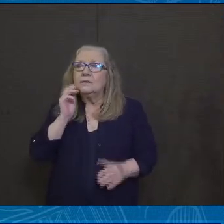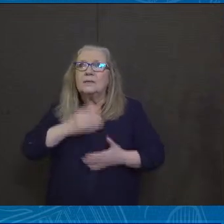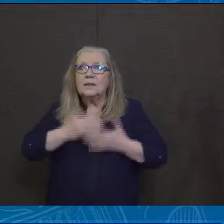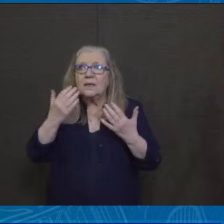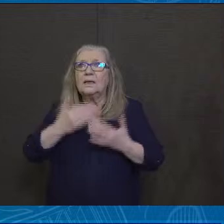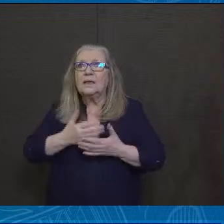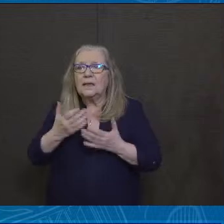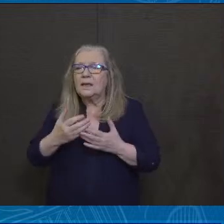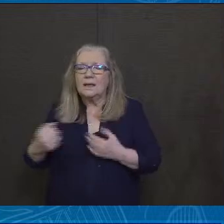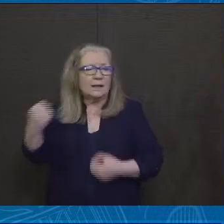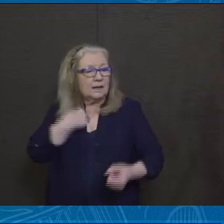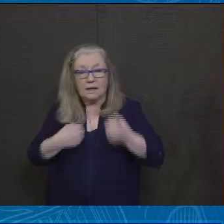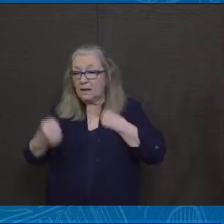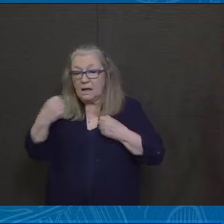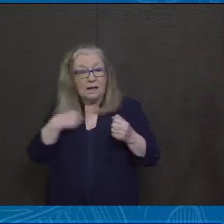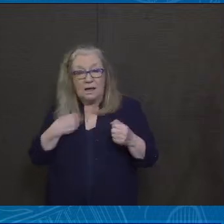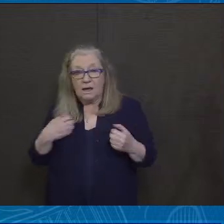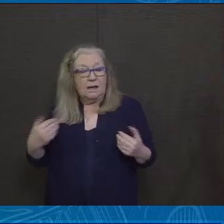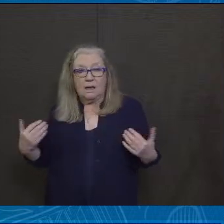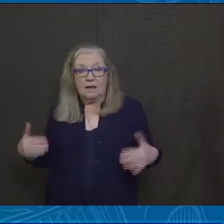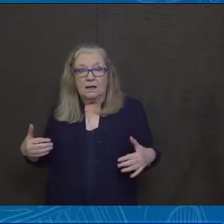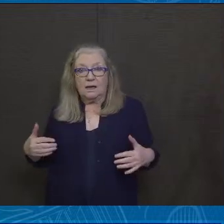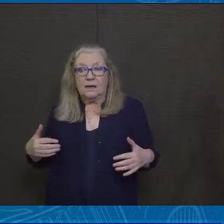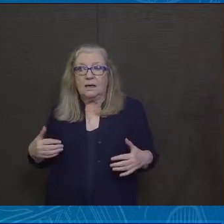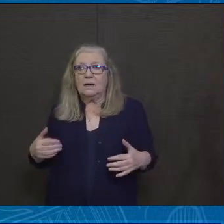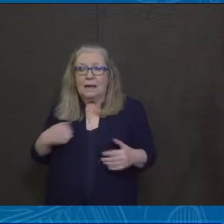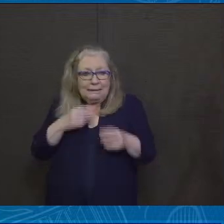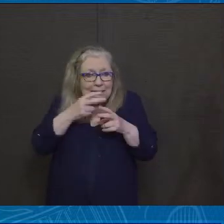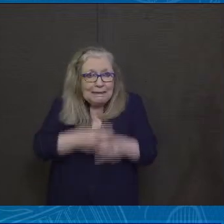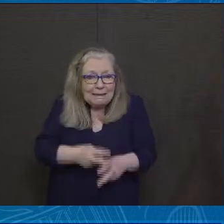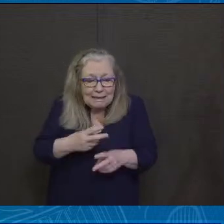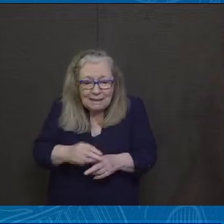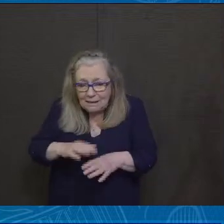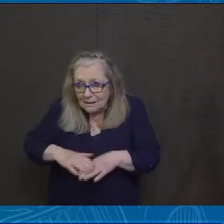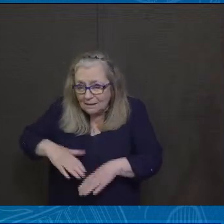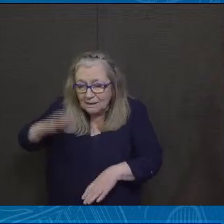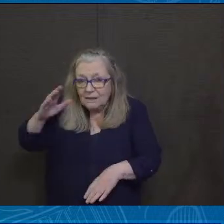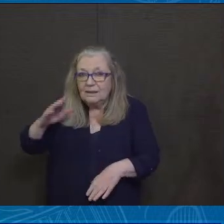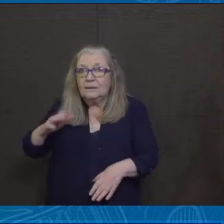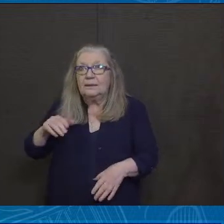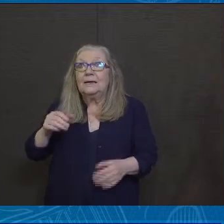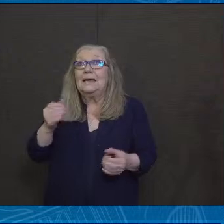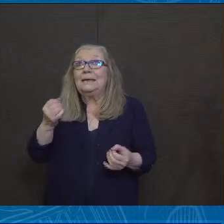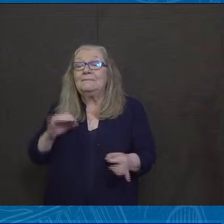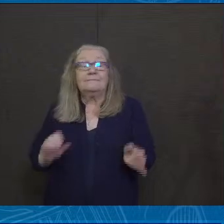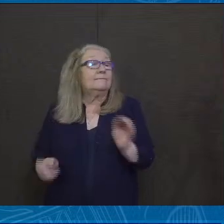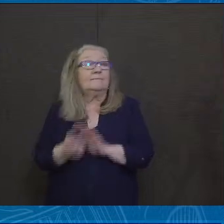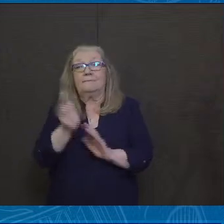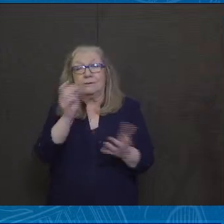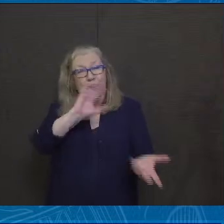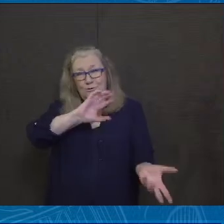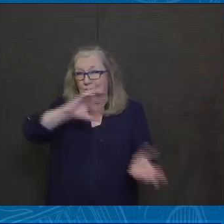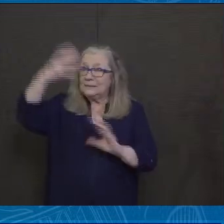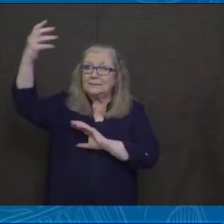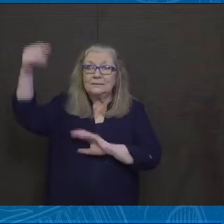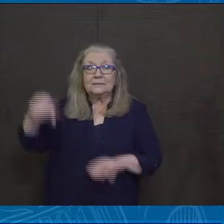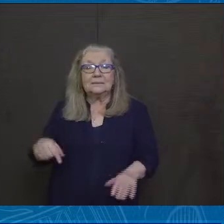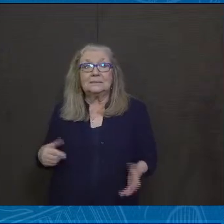the unpaid care work that increases at a time of crisis. It's about lack of